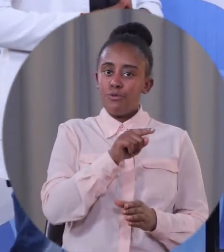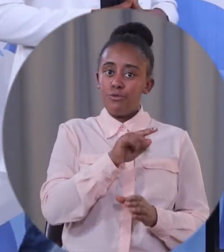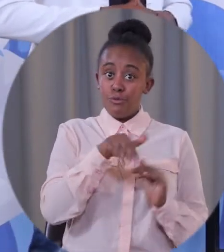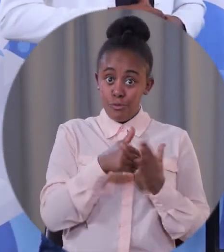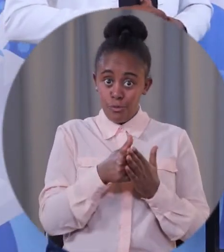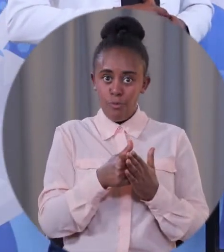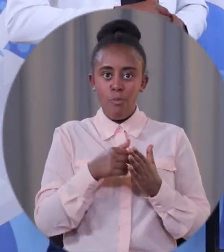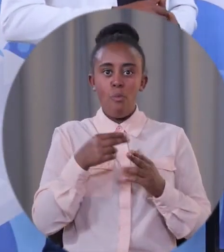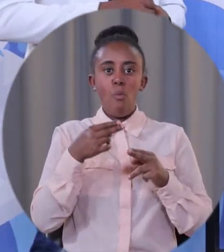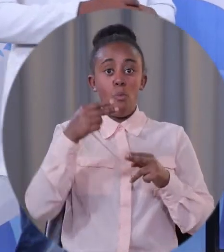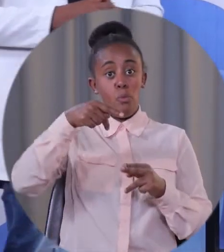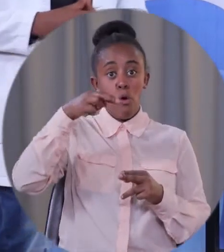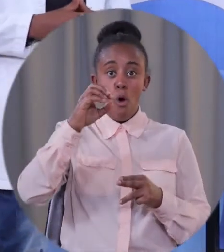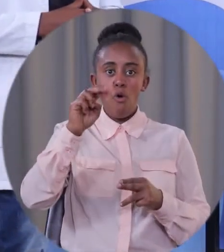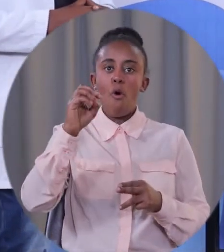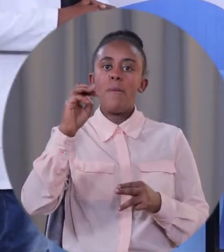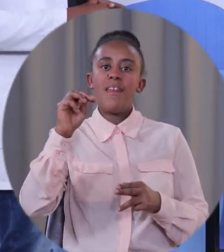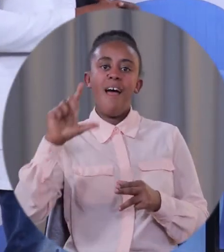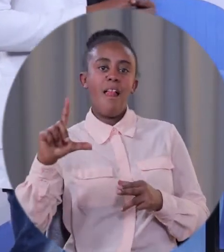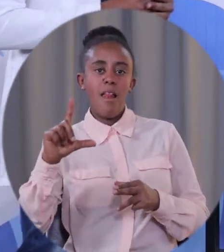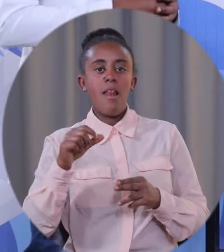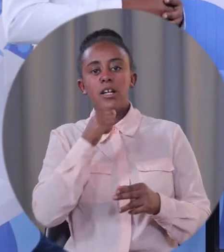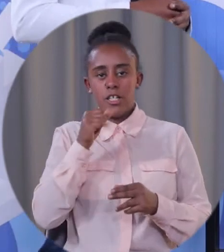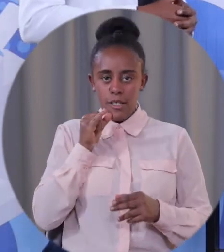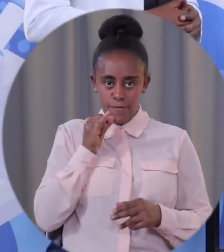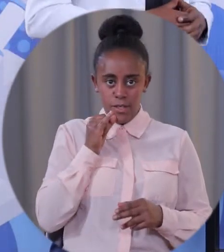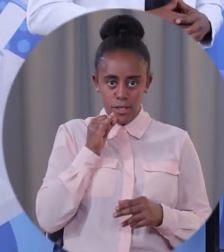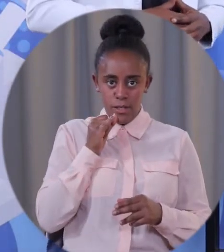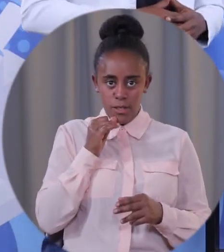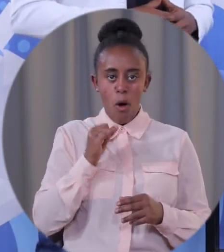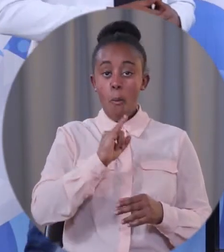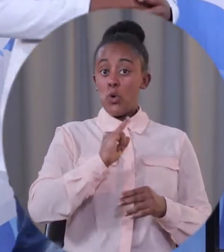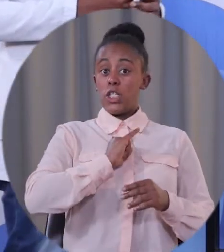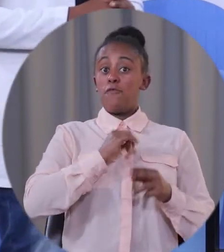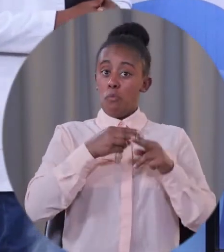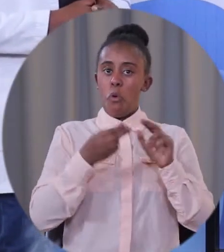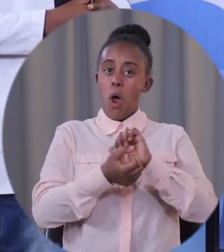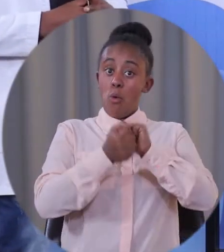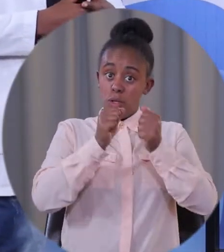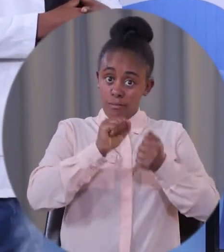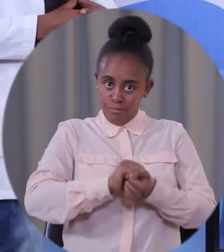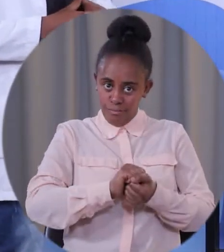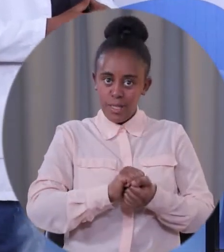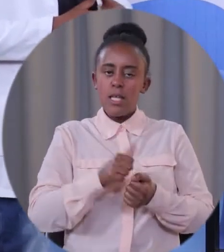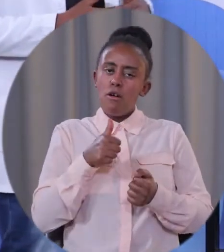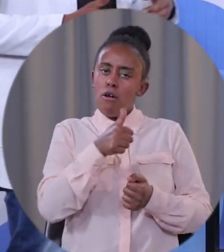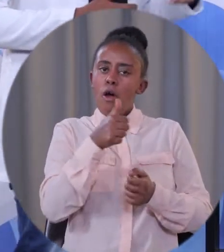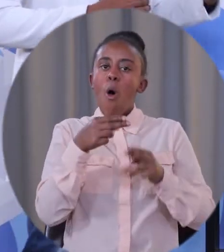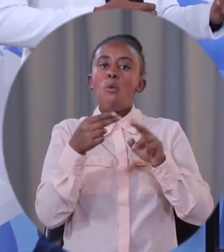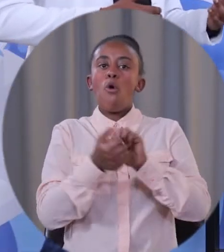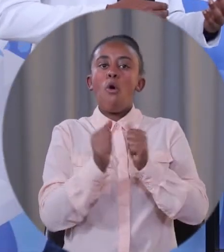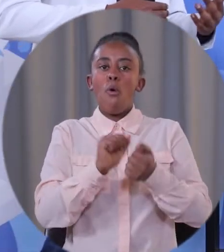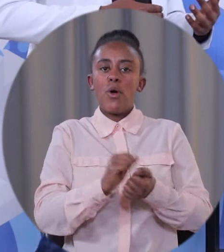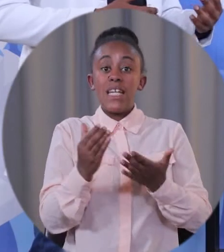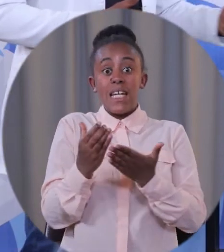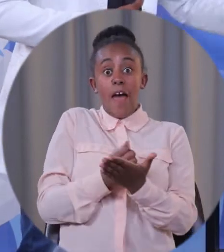pronominal adjectives. When you come to possessive pronoun, a pronoun that derives from